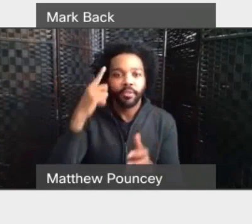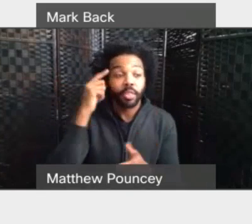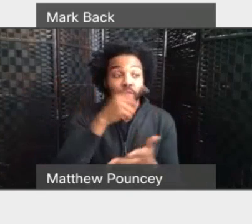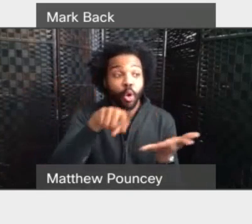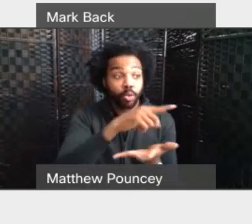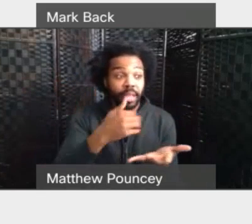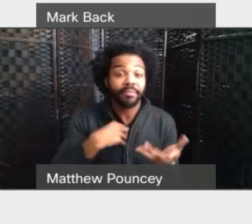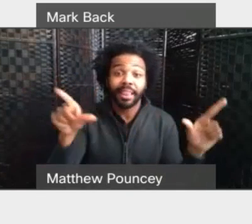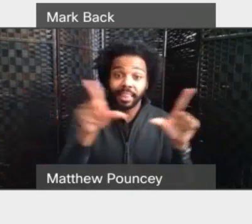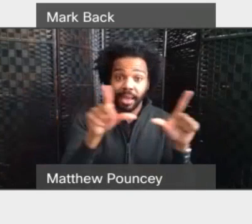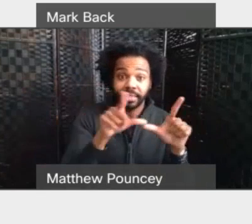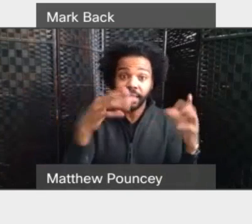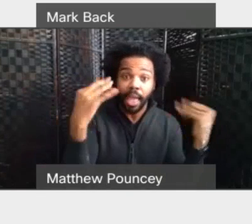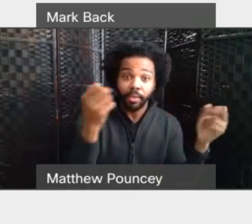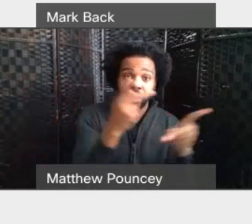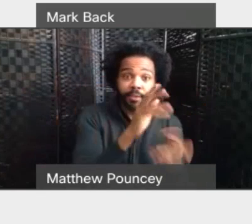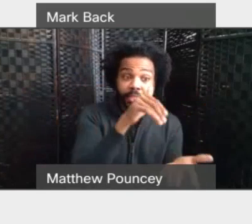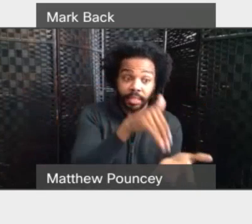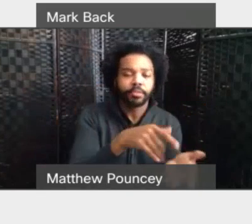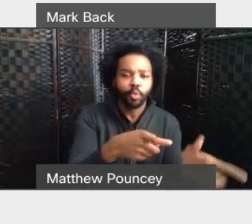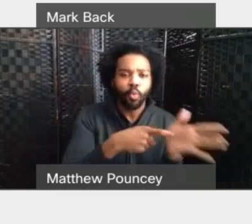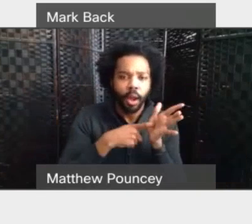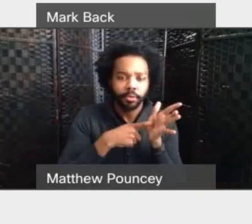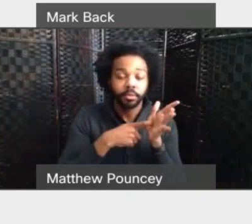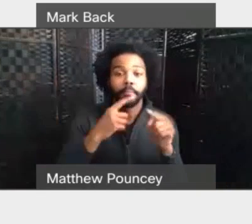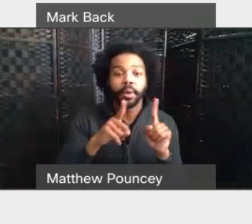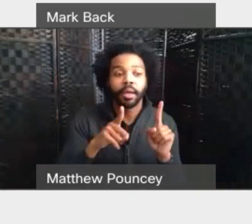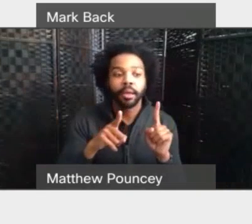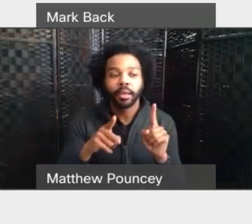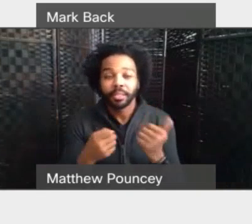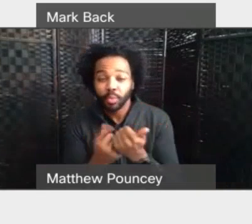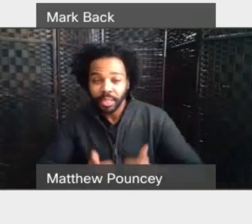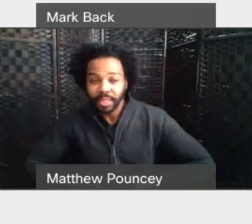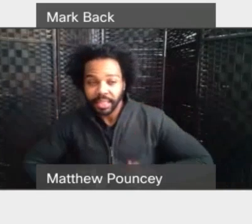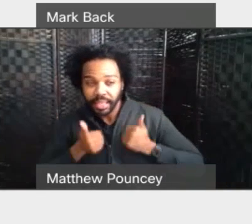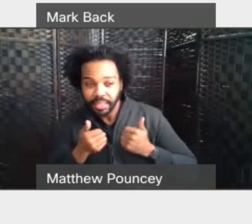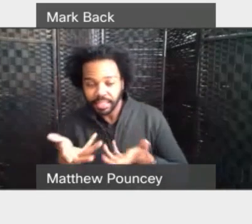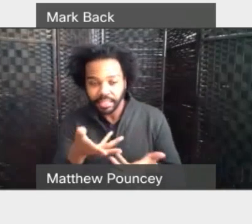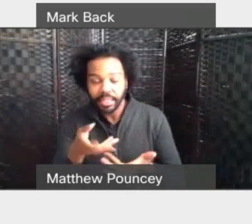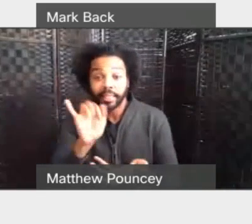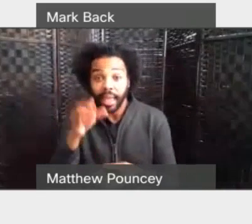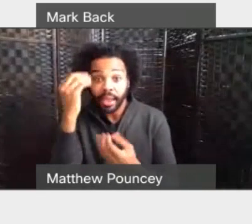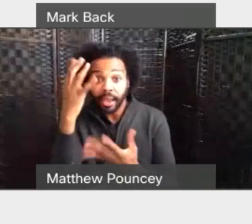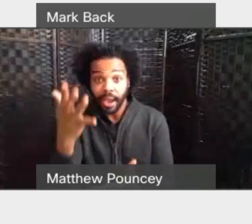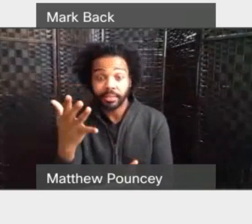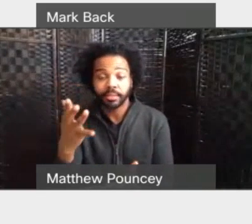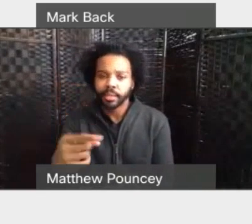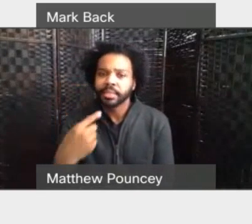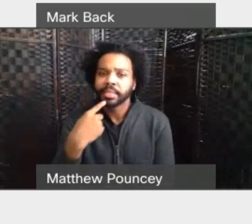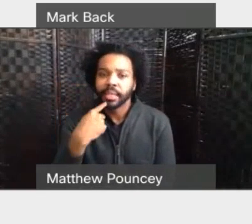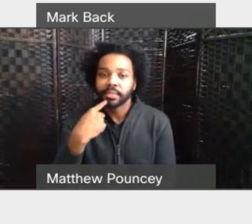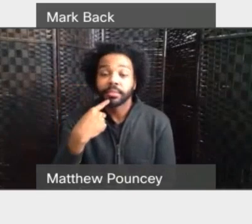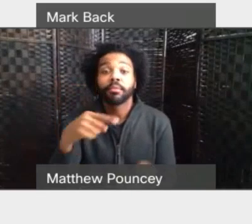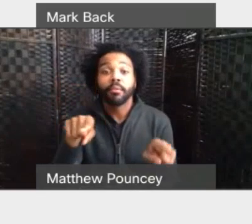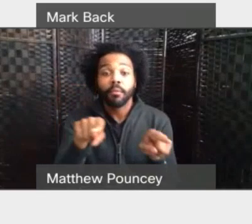facilities. However, because in the supported living guidance, that guidance states, in addition